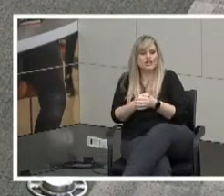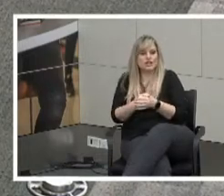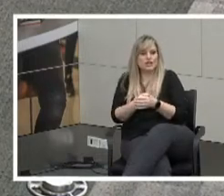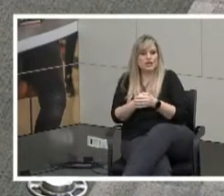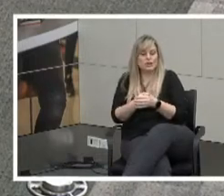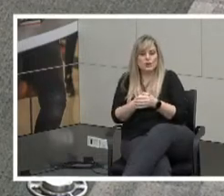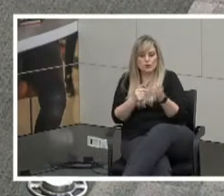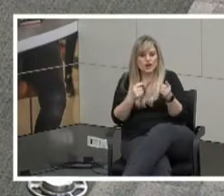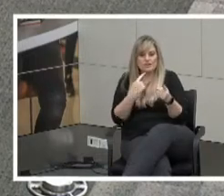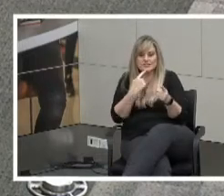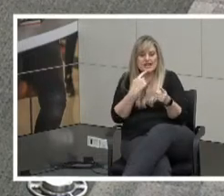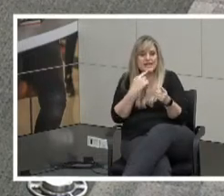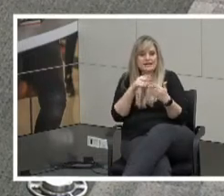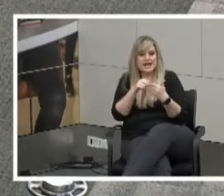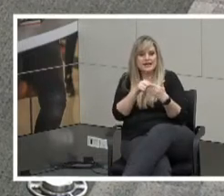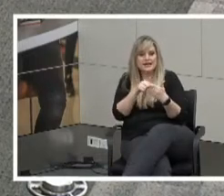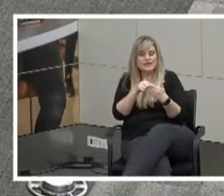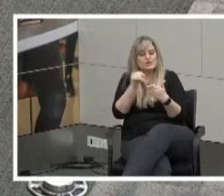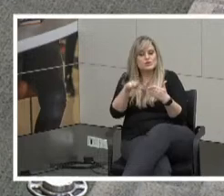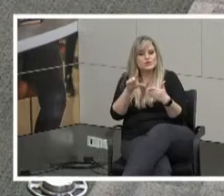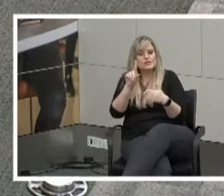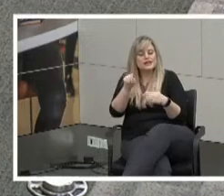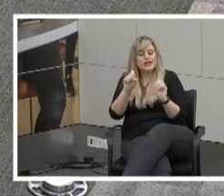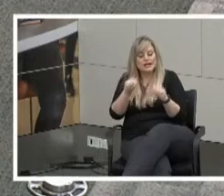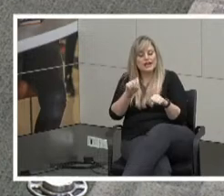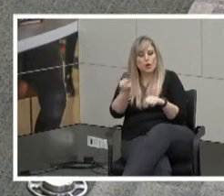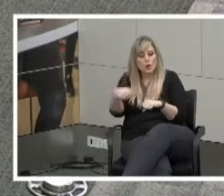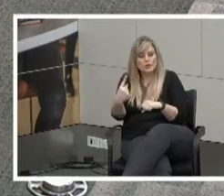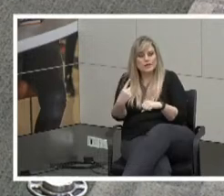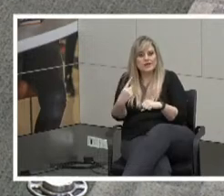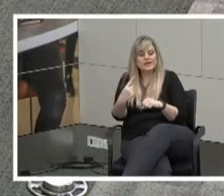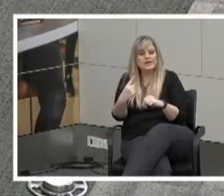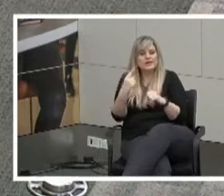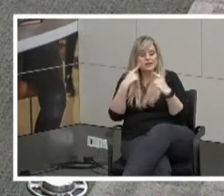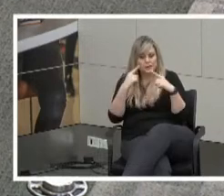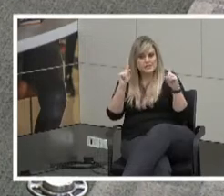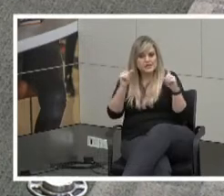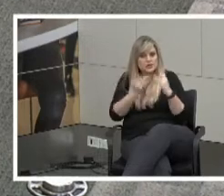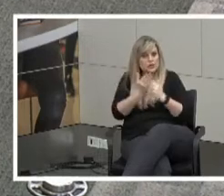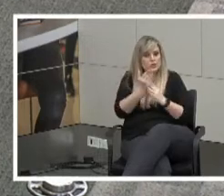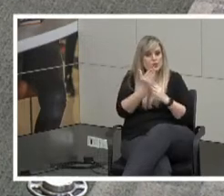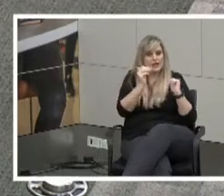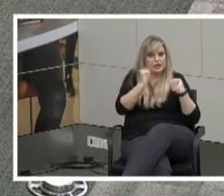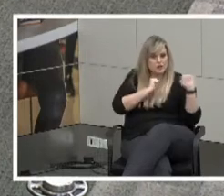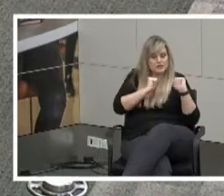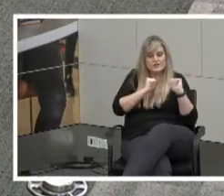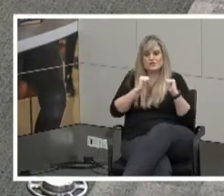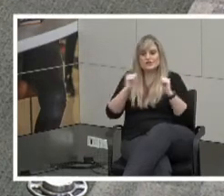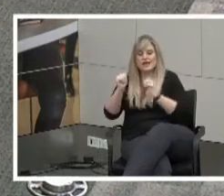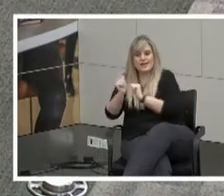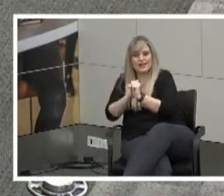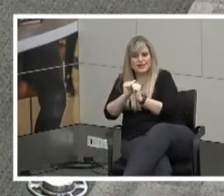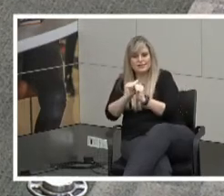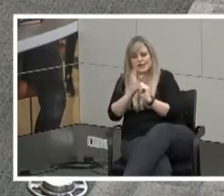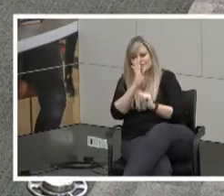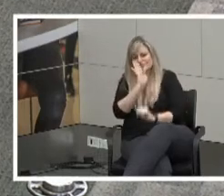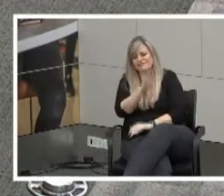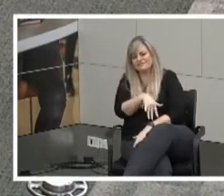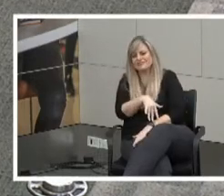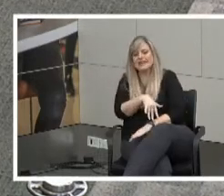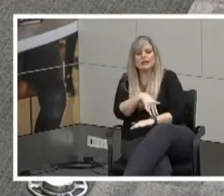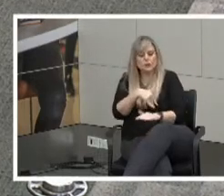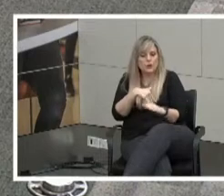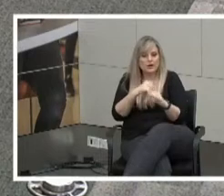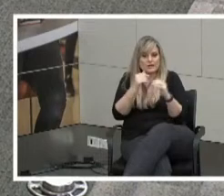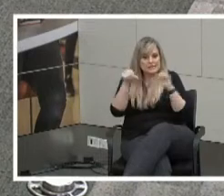children can only be expected to achieve Success Through Athletics or as entertainers and should forgo academic or scientific